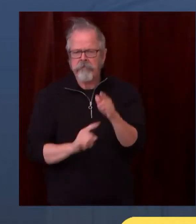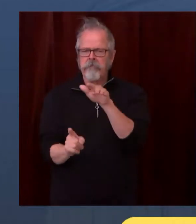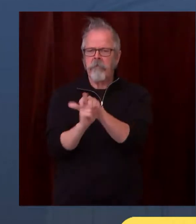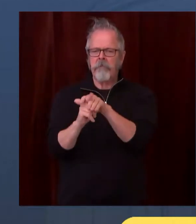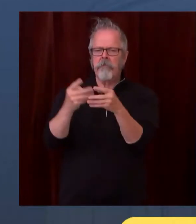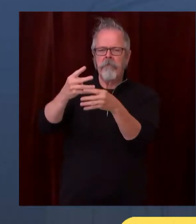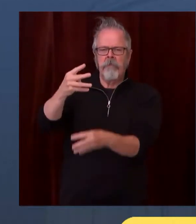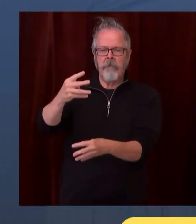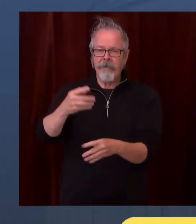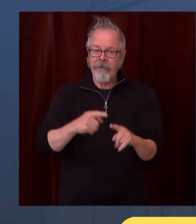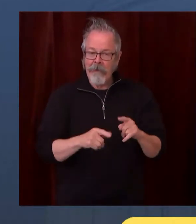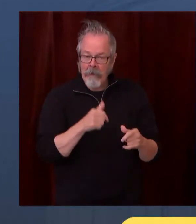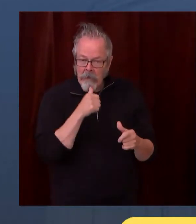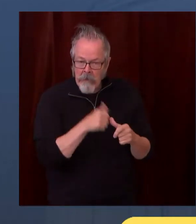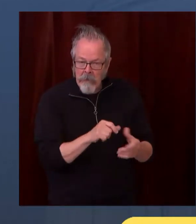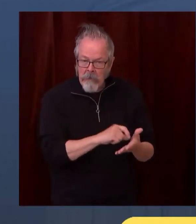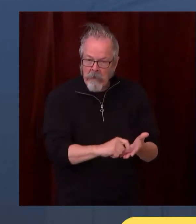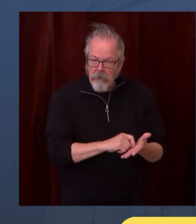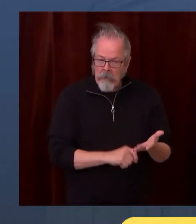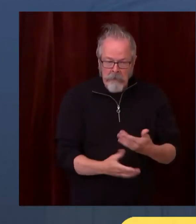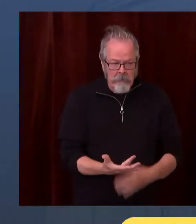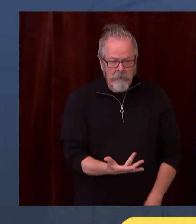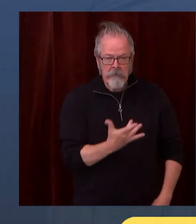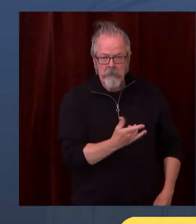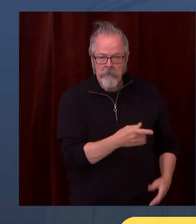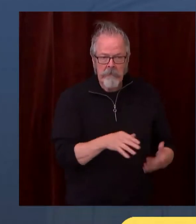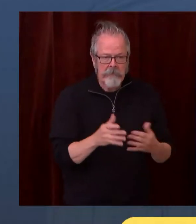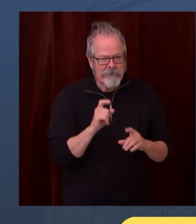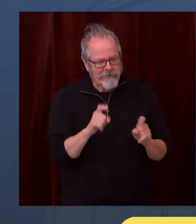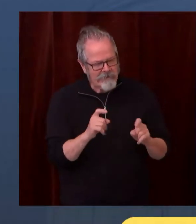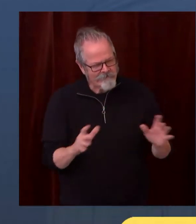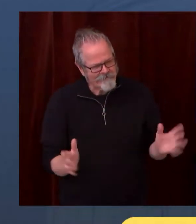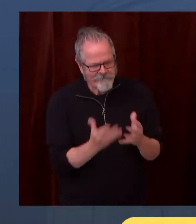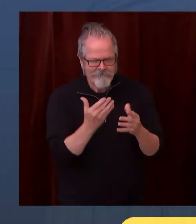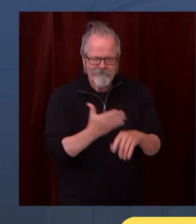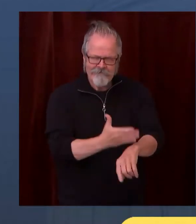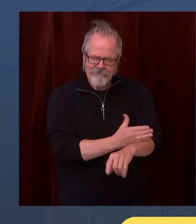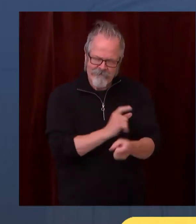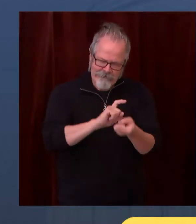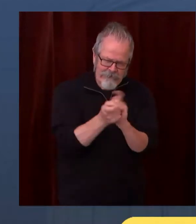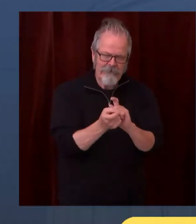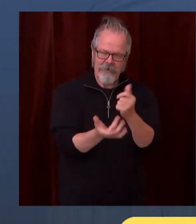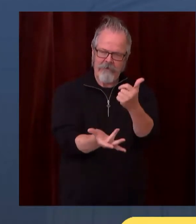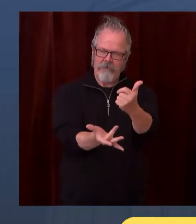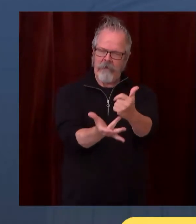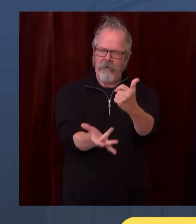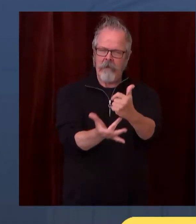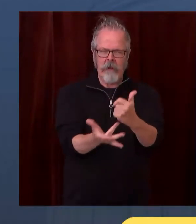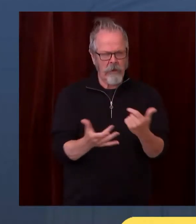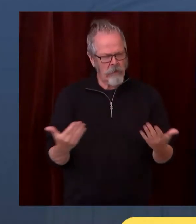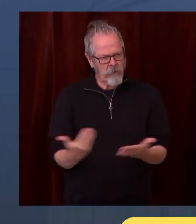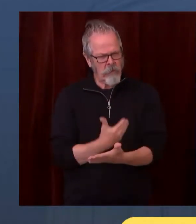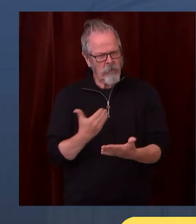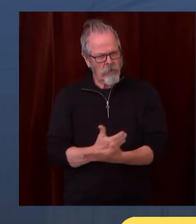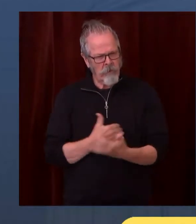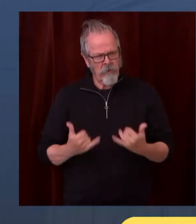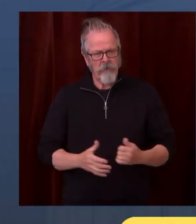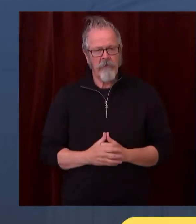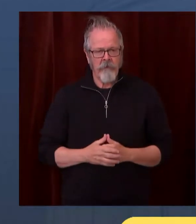make them. Yeah, I want to add, any limitations have not been caused by lack of having